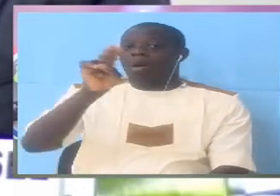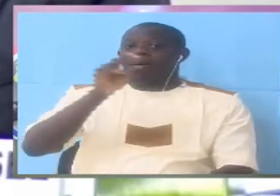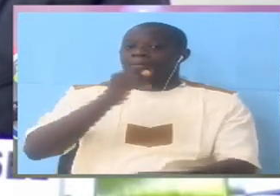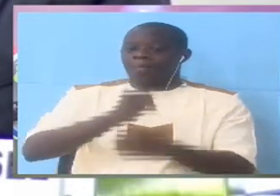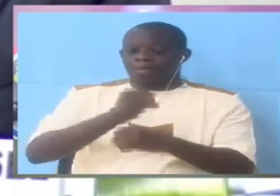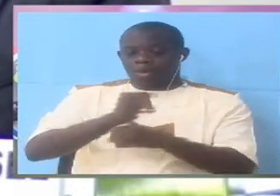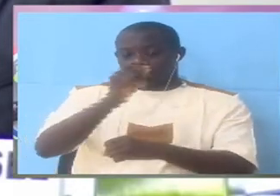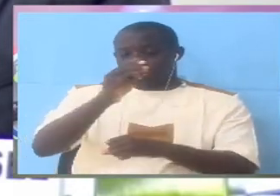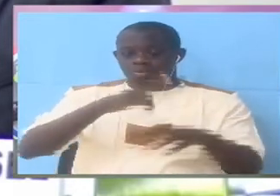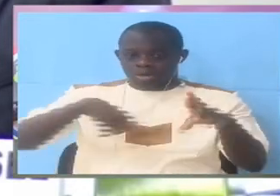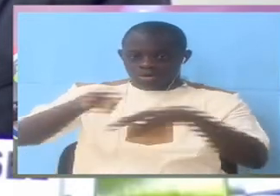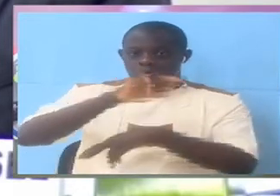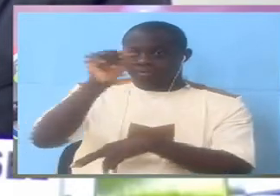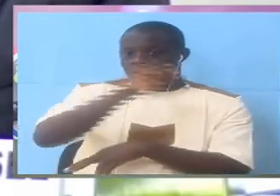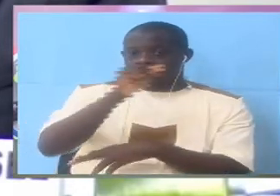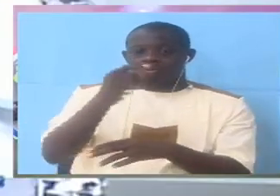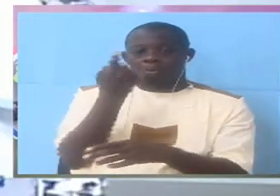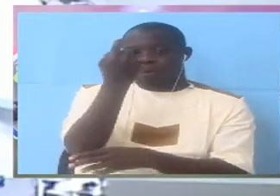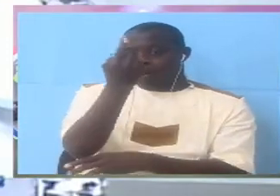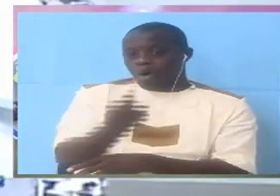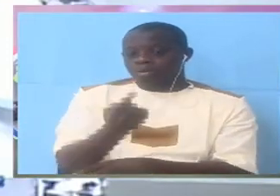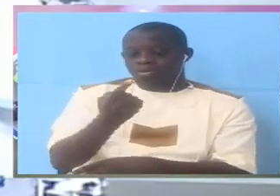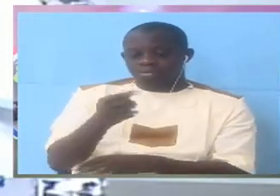because he just liked your names or your smiles.